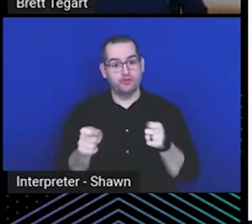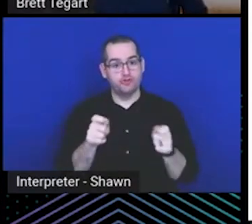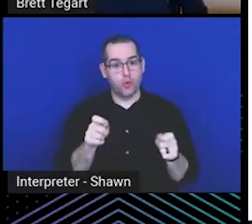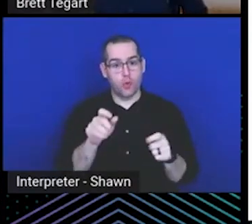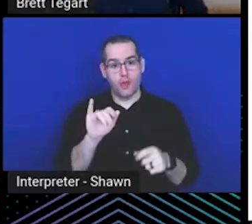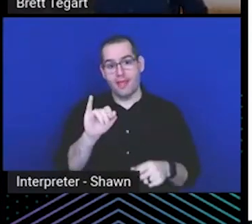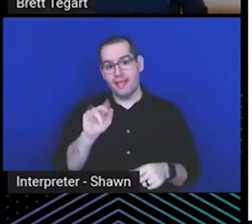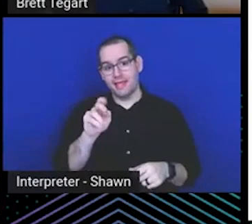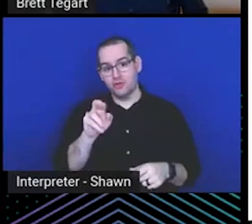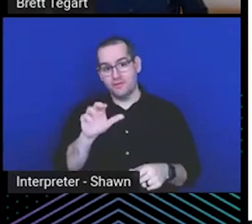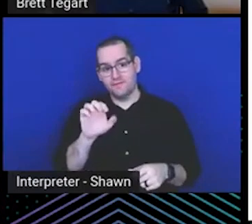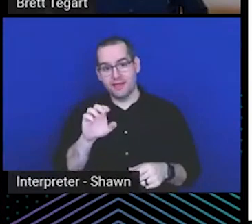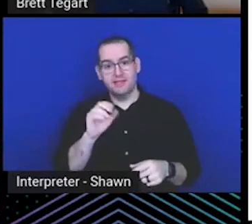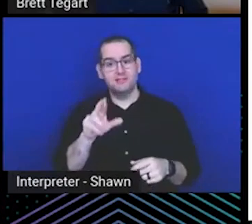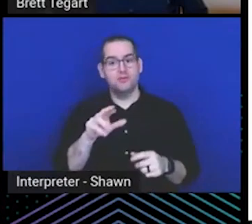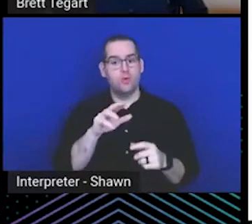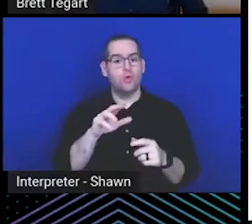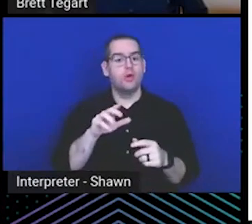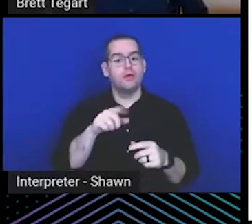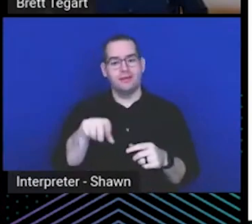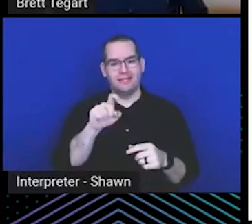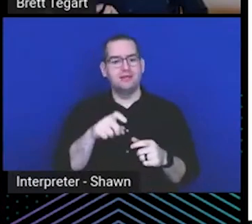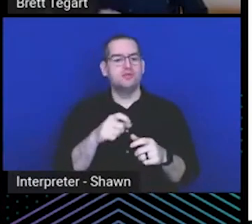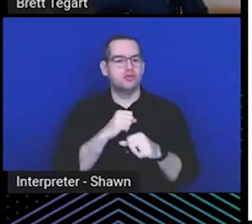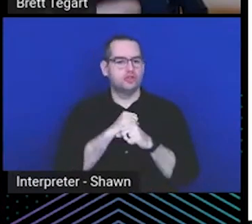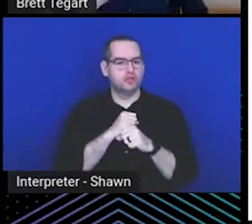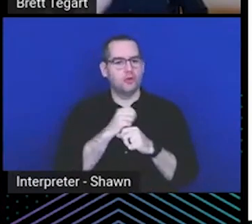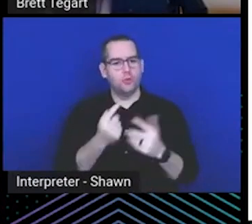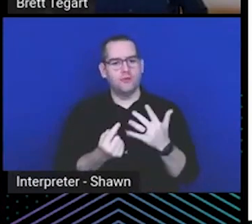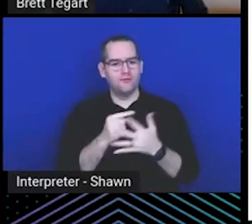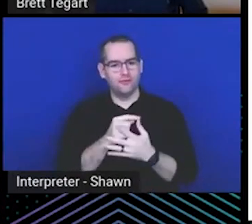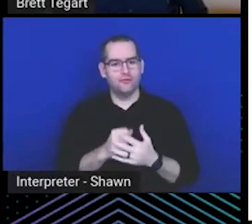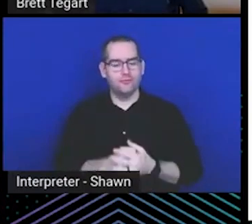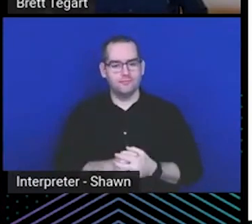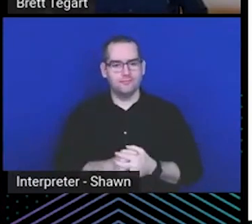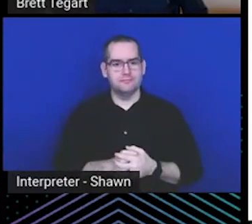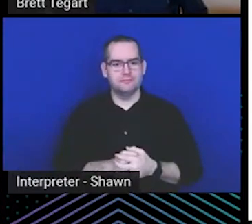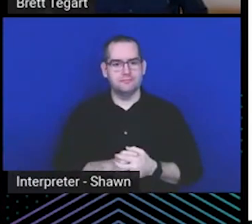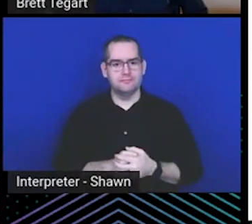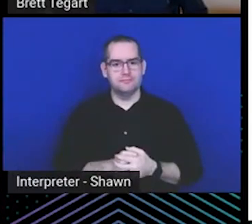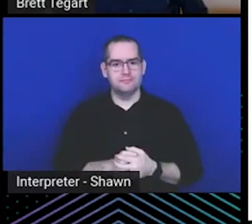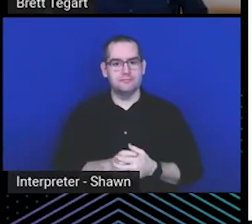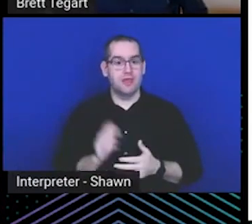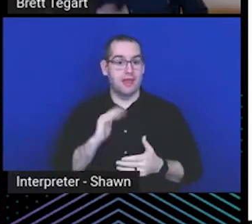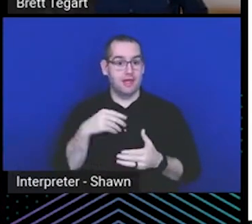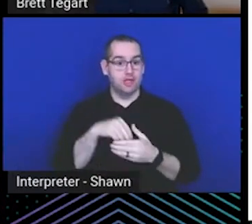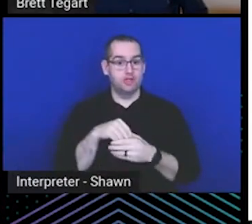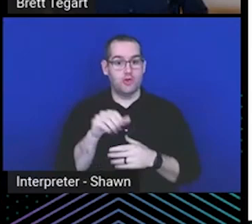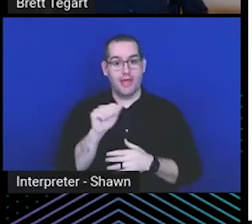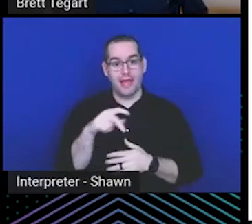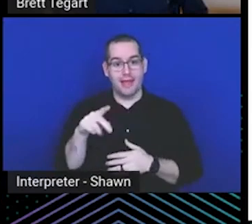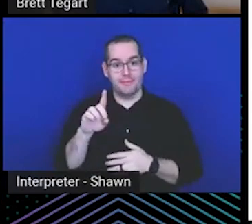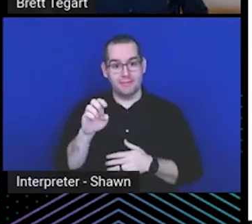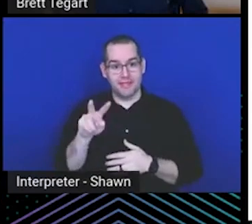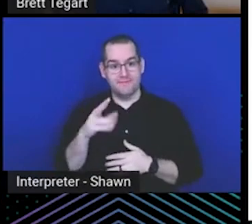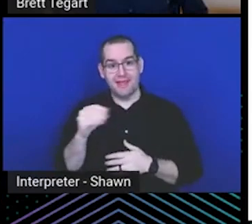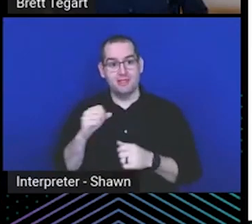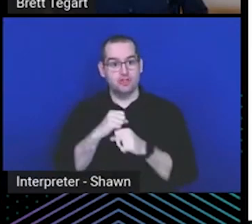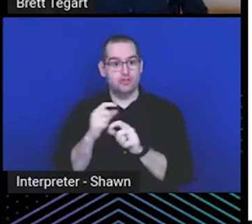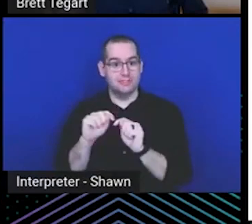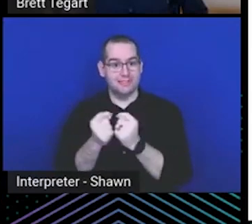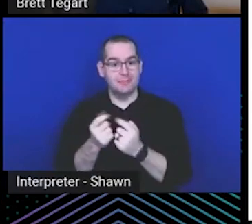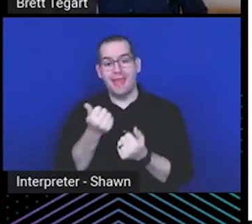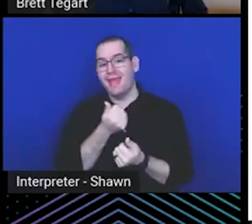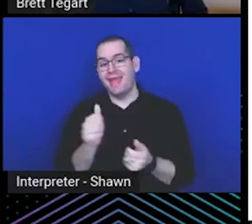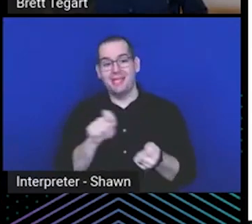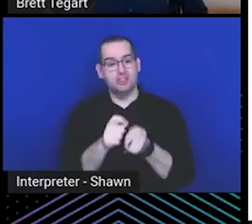implementation in the environment requires security changes. So our communication to our internal app devs and to our security teams is any